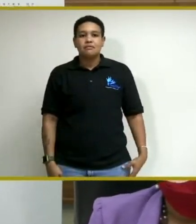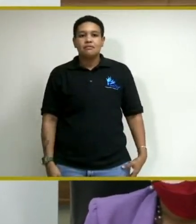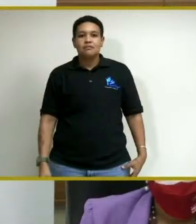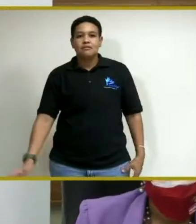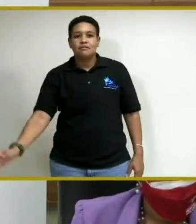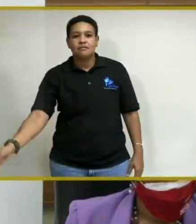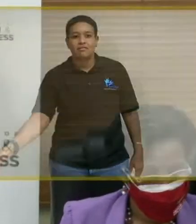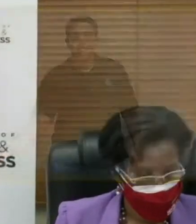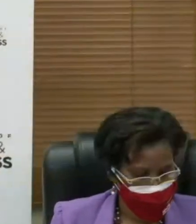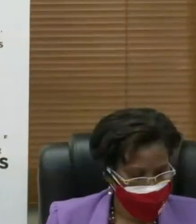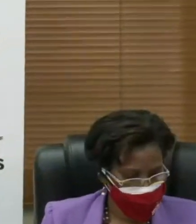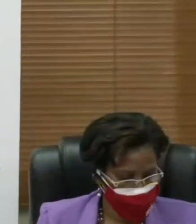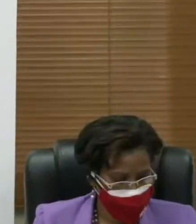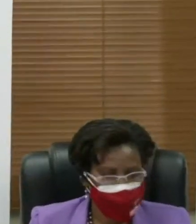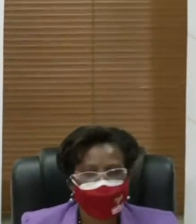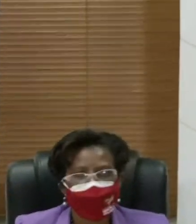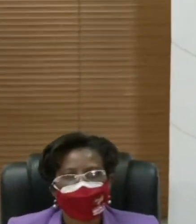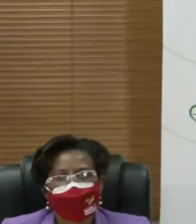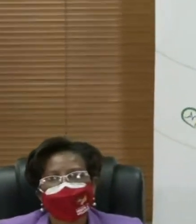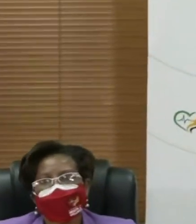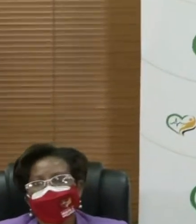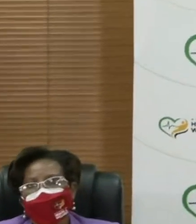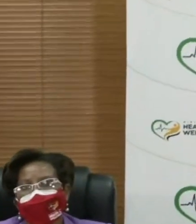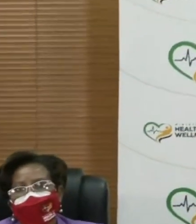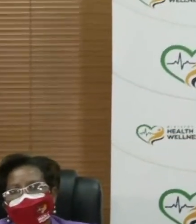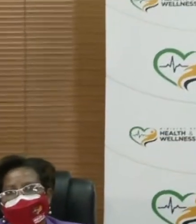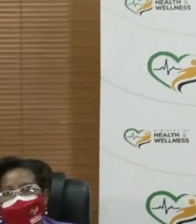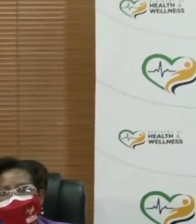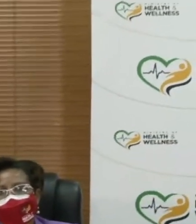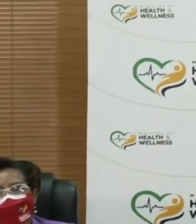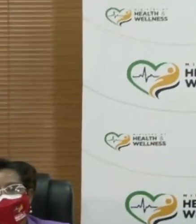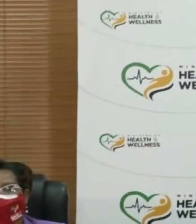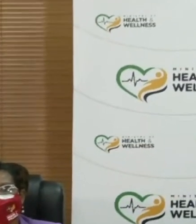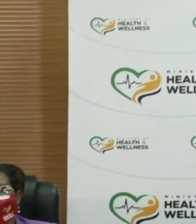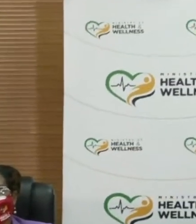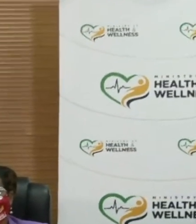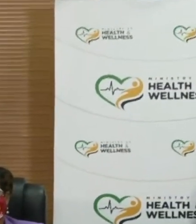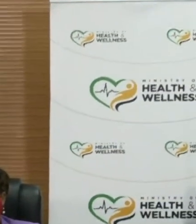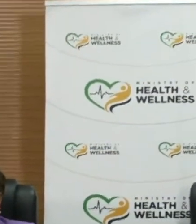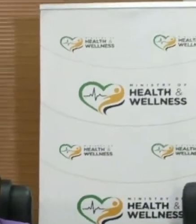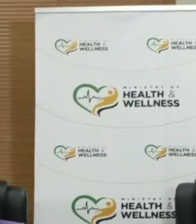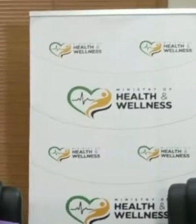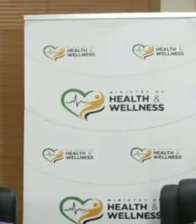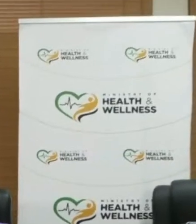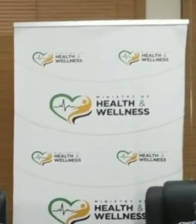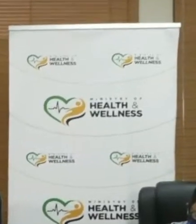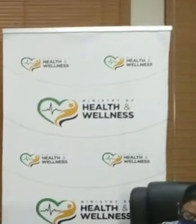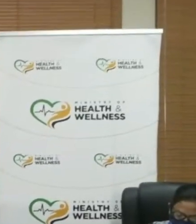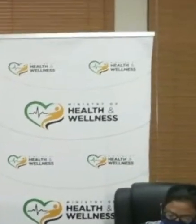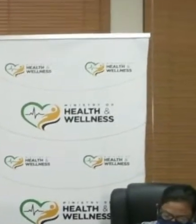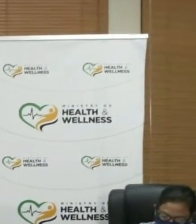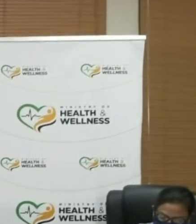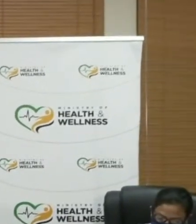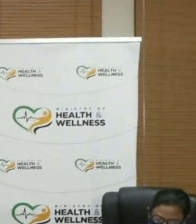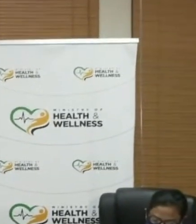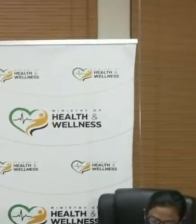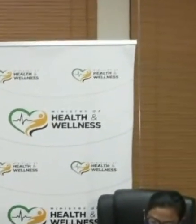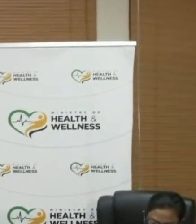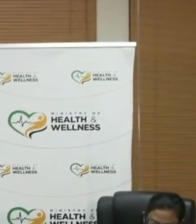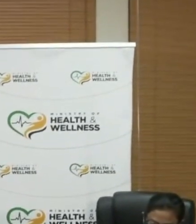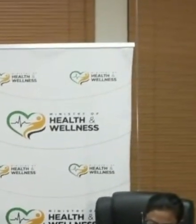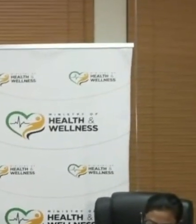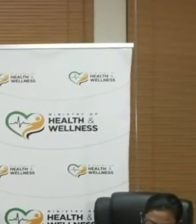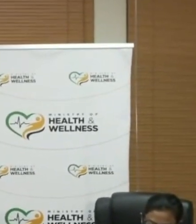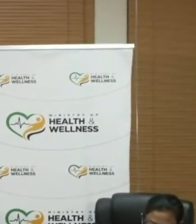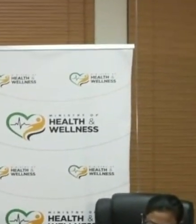Thank you very much, Minister. I was going to invite our media colleagues on the Zoom to use the raised hand feature if they have questions